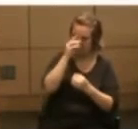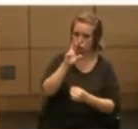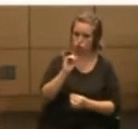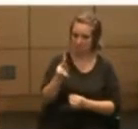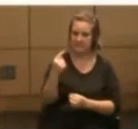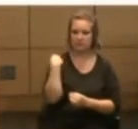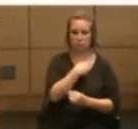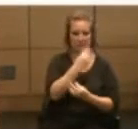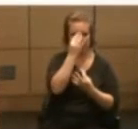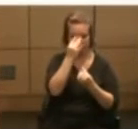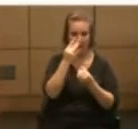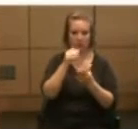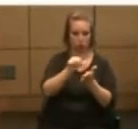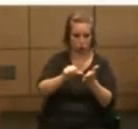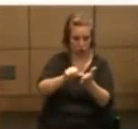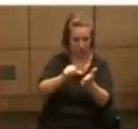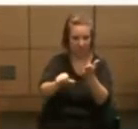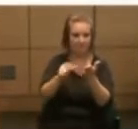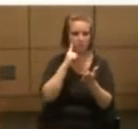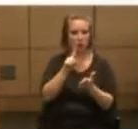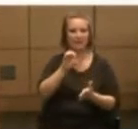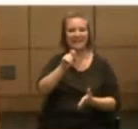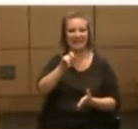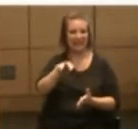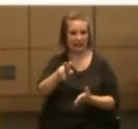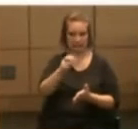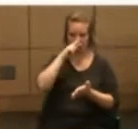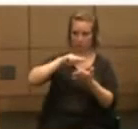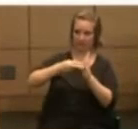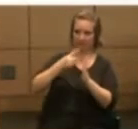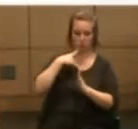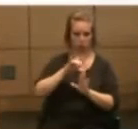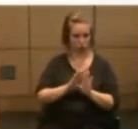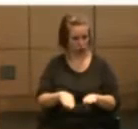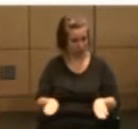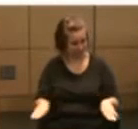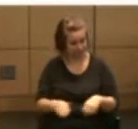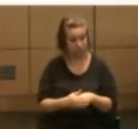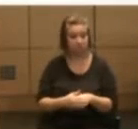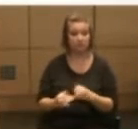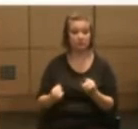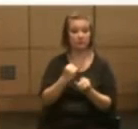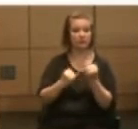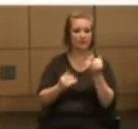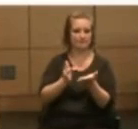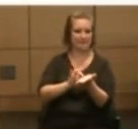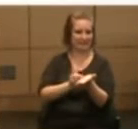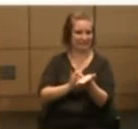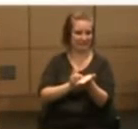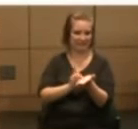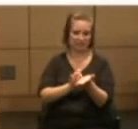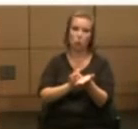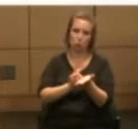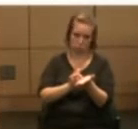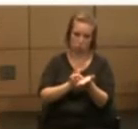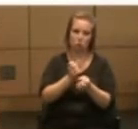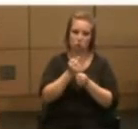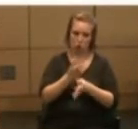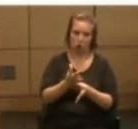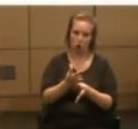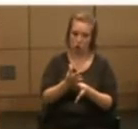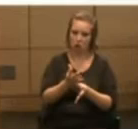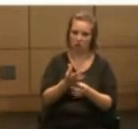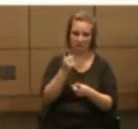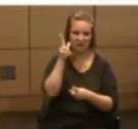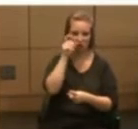talk about doing surgeries for elective purposes in children. And finally, medications are also a very important cause of